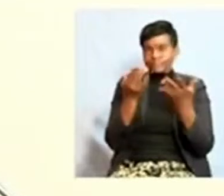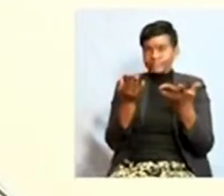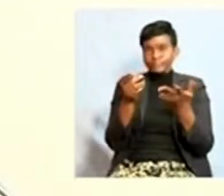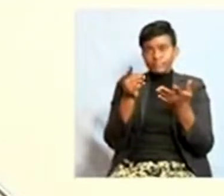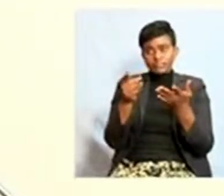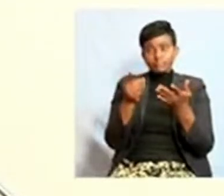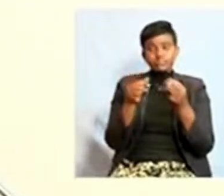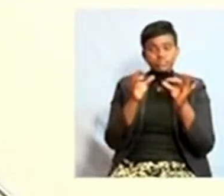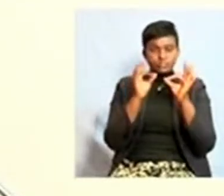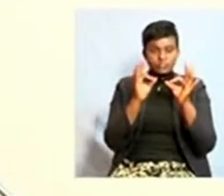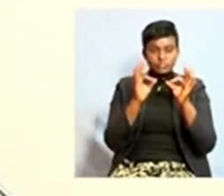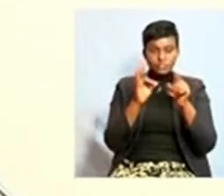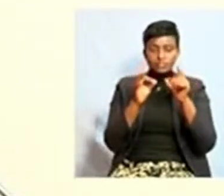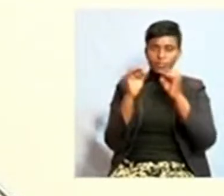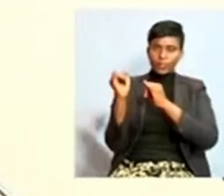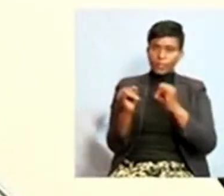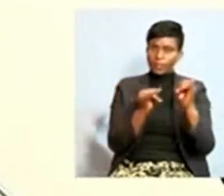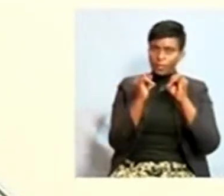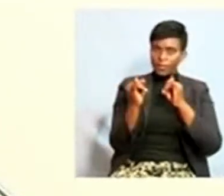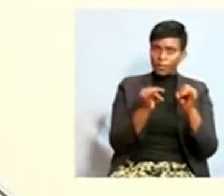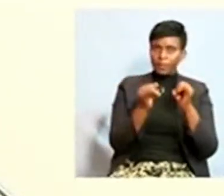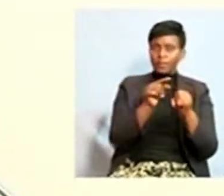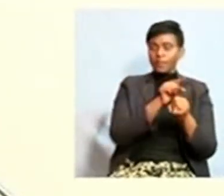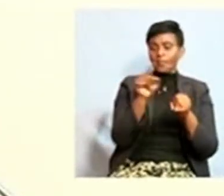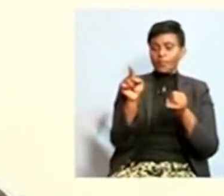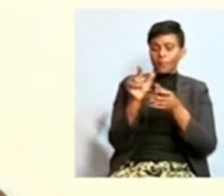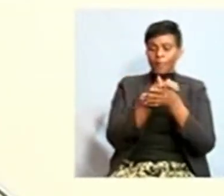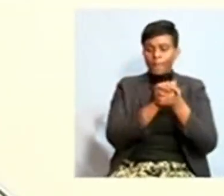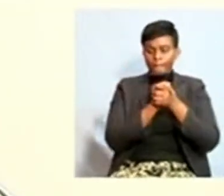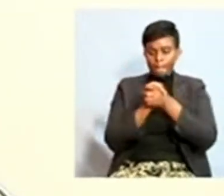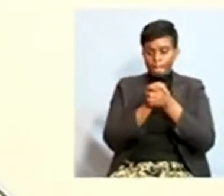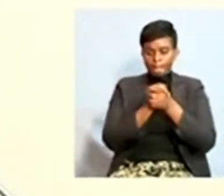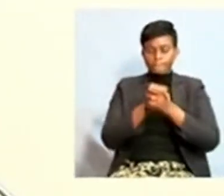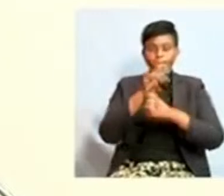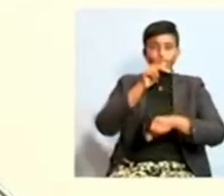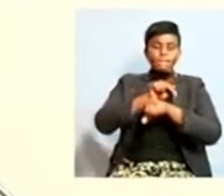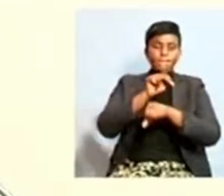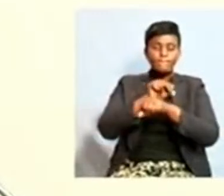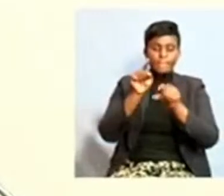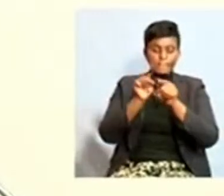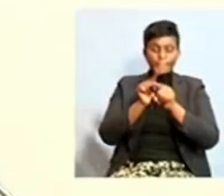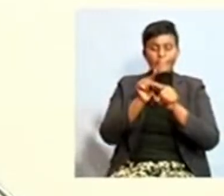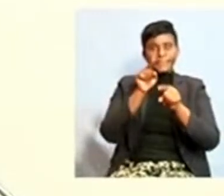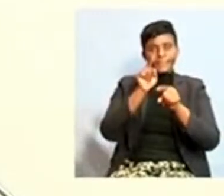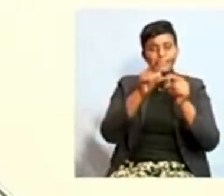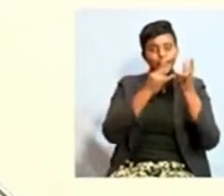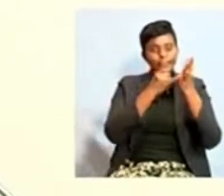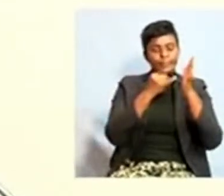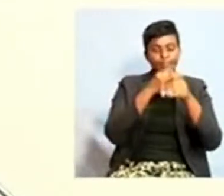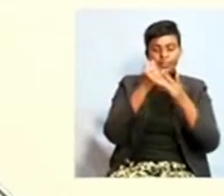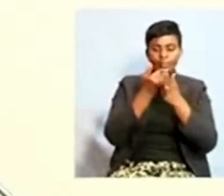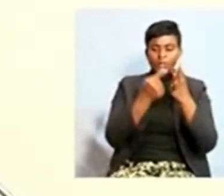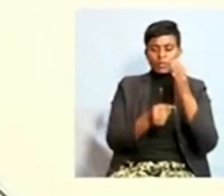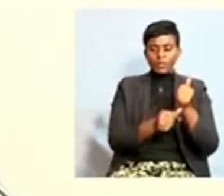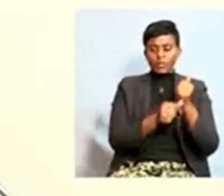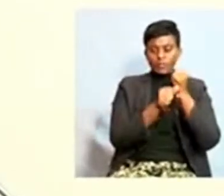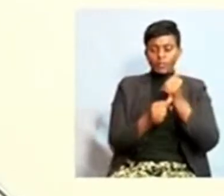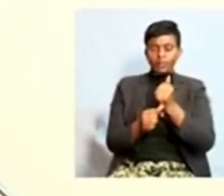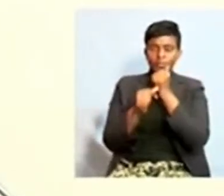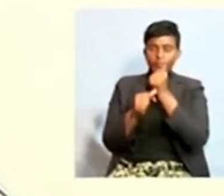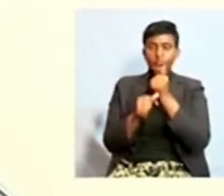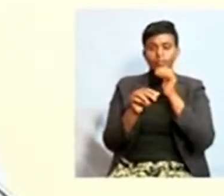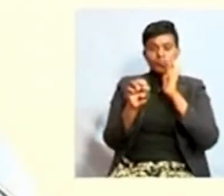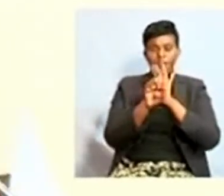the effective implementation of cooperative projects and notify the agency of